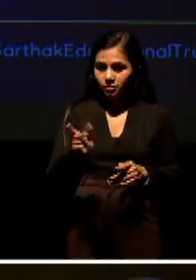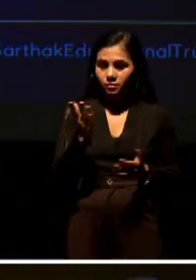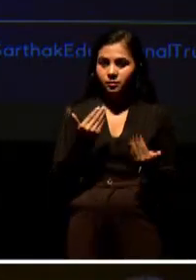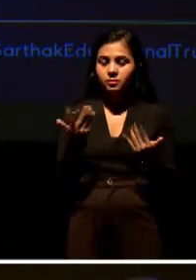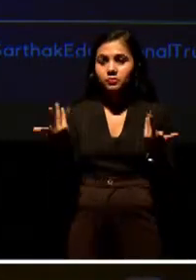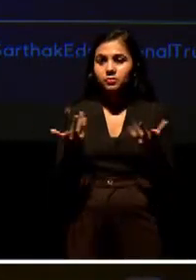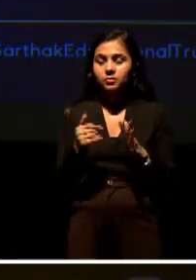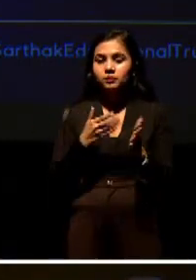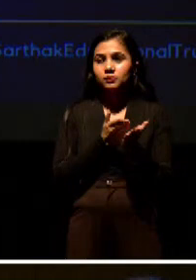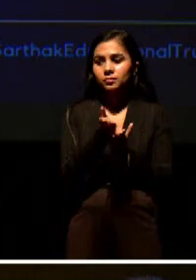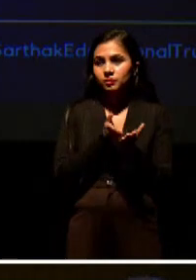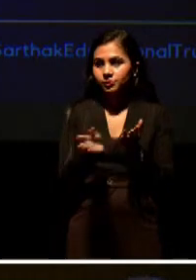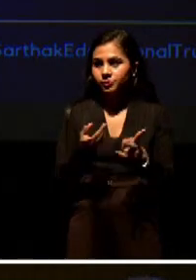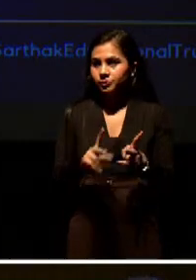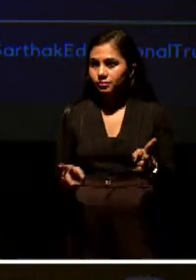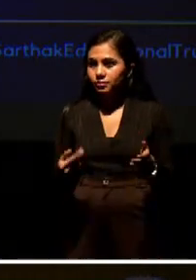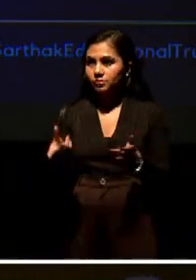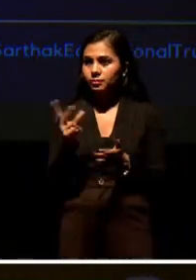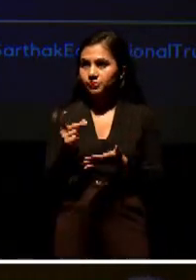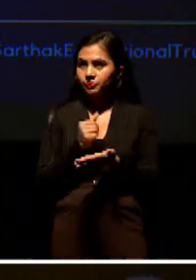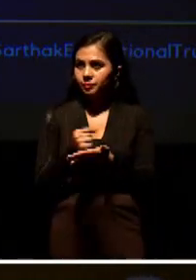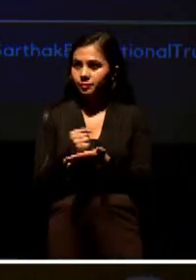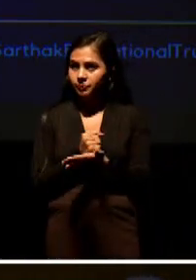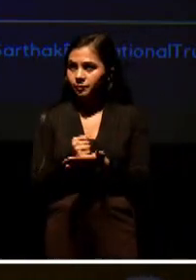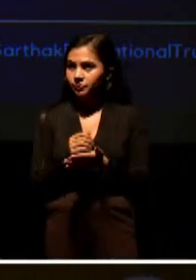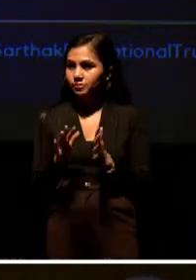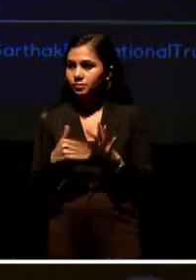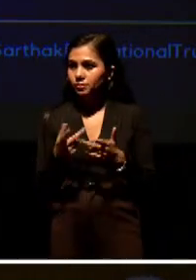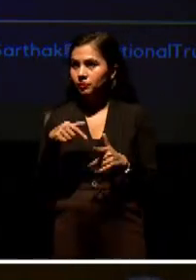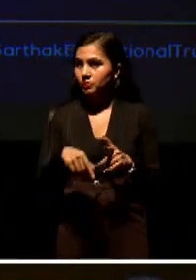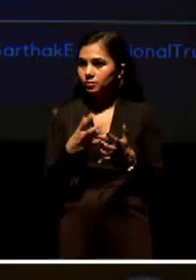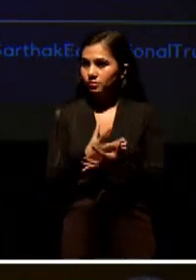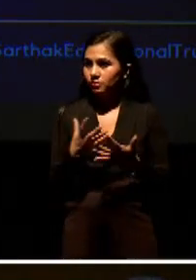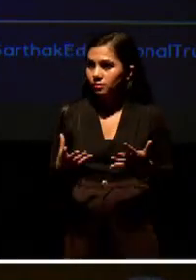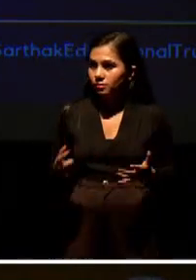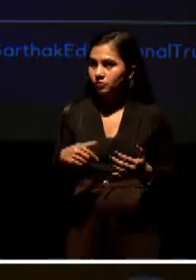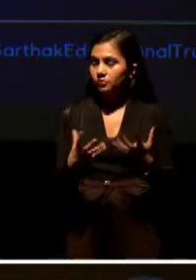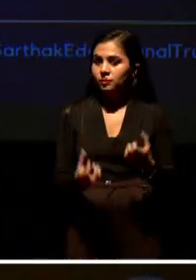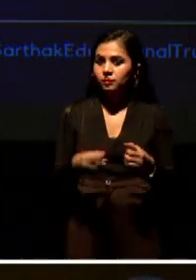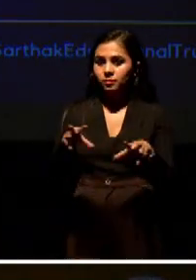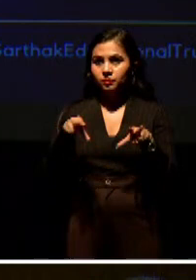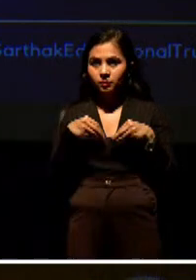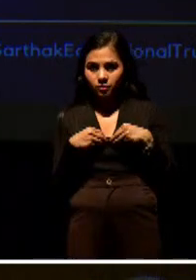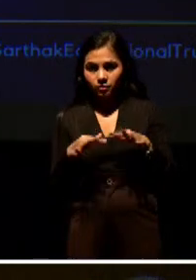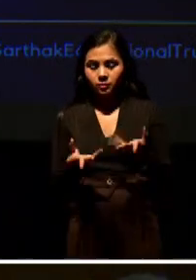to the field, trying it out, and say, okay, this is the product which will be acceptable to people. And this is one